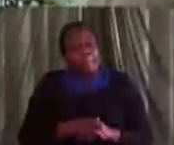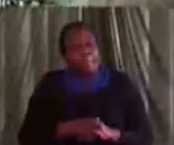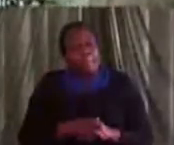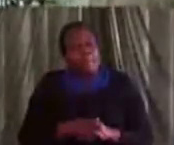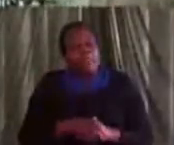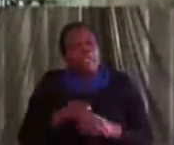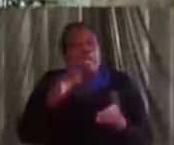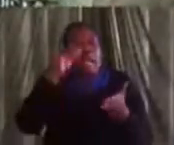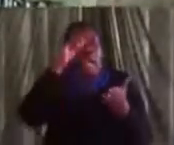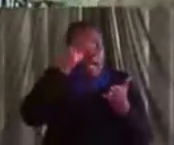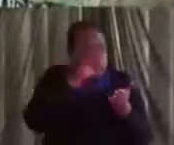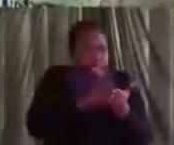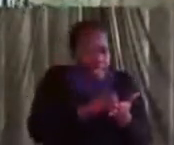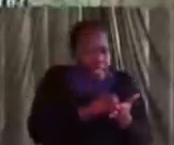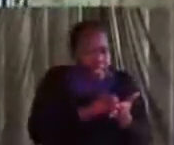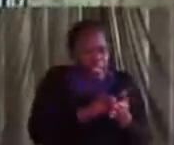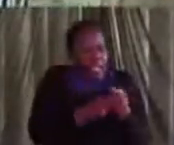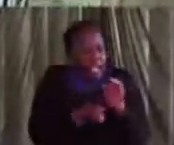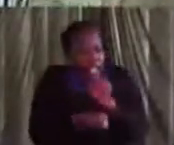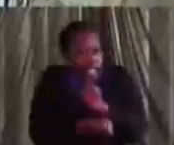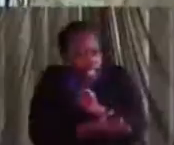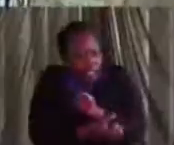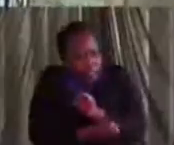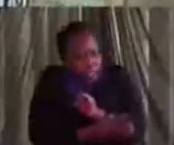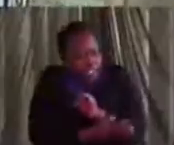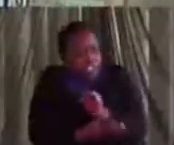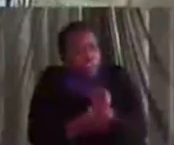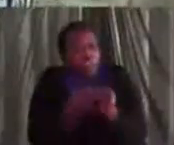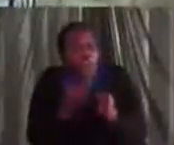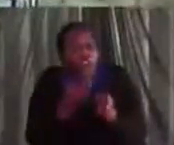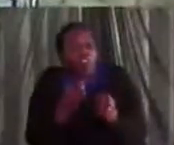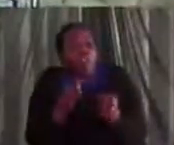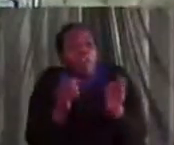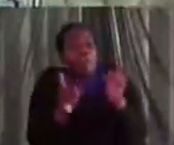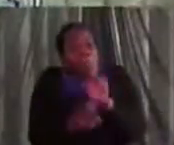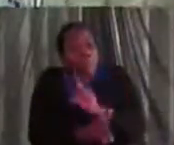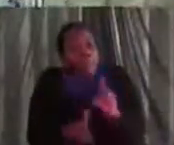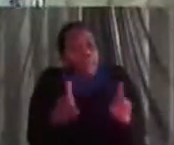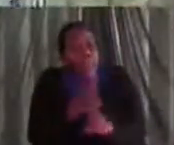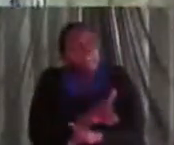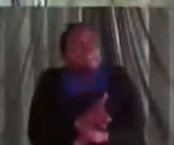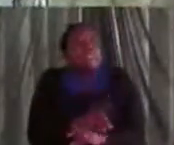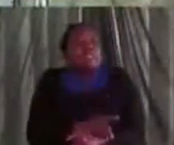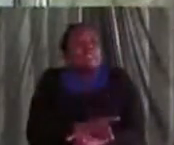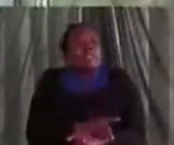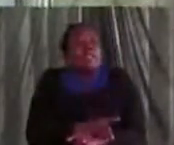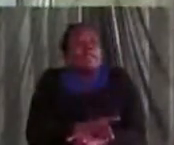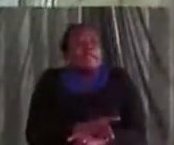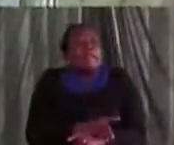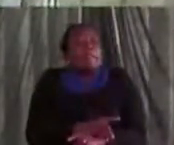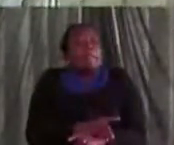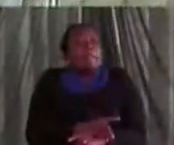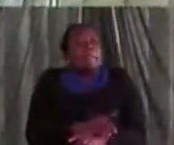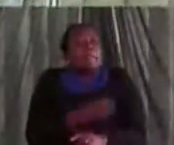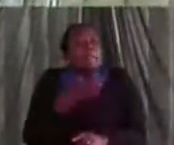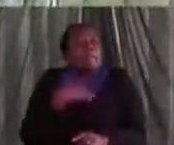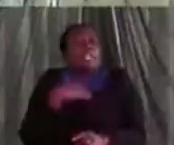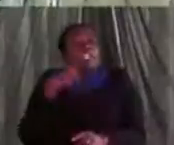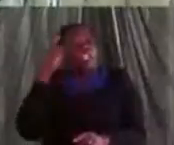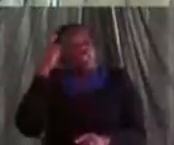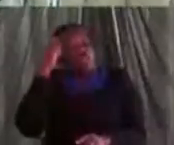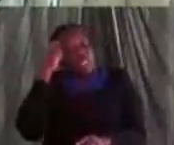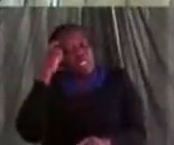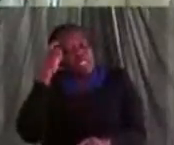Again, in the description of assets, where you're supposed to indicate the assets that you have, I noticed that you did